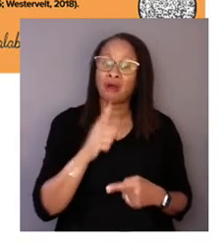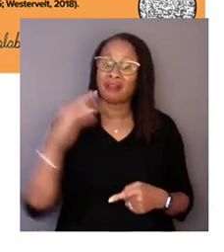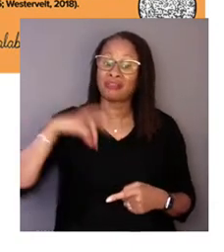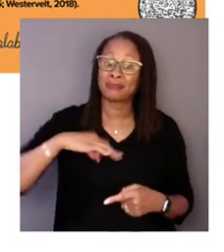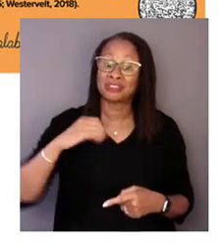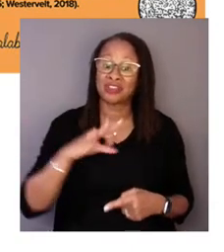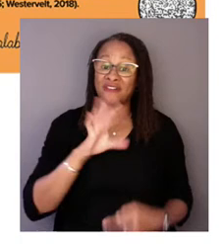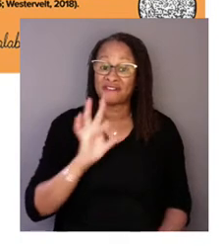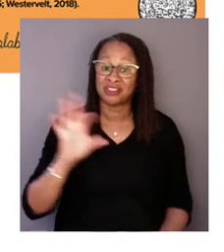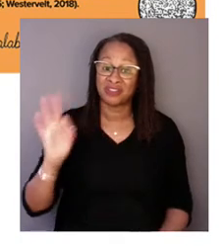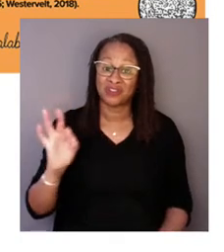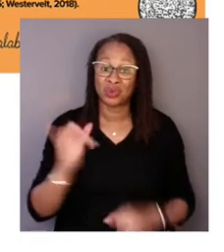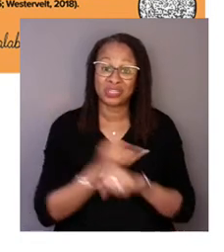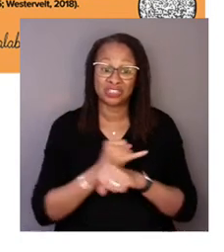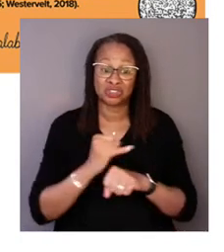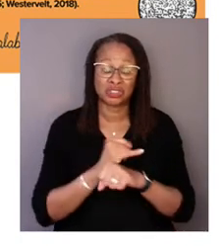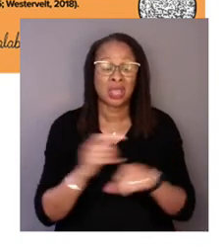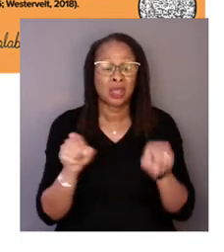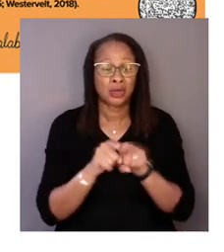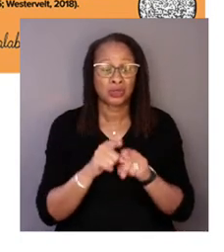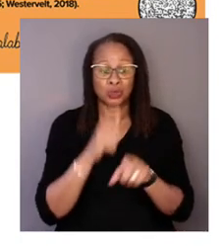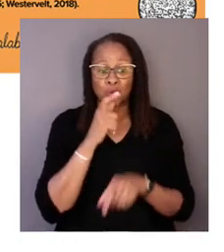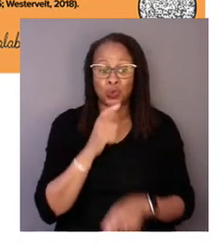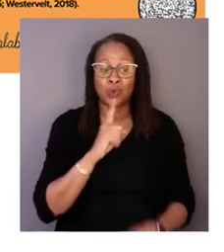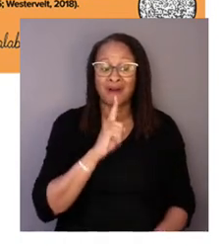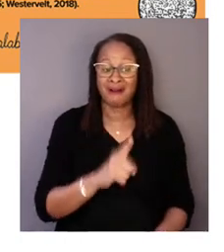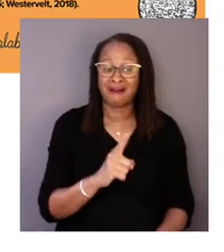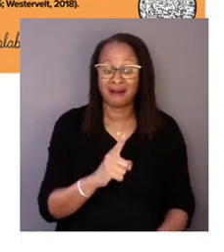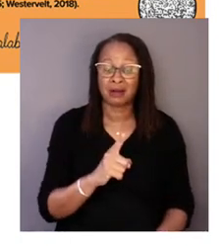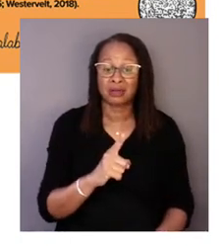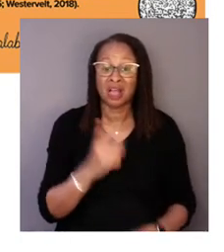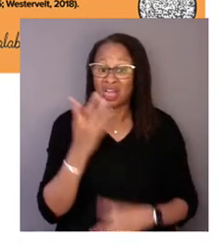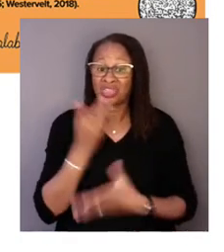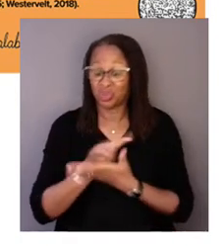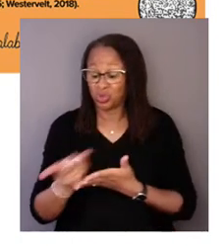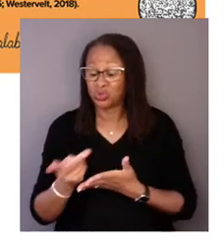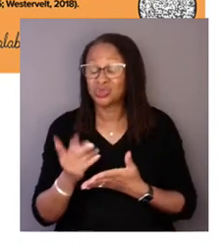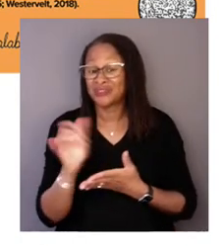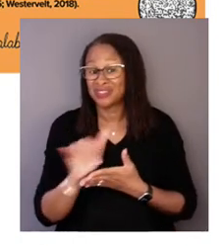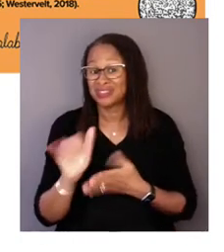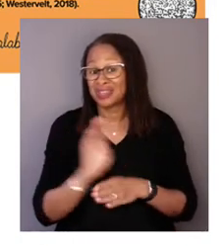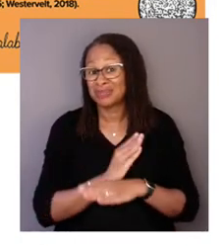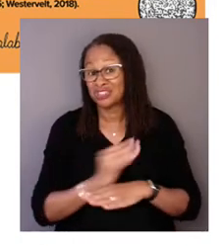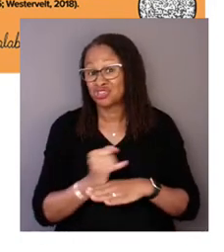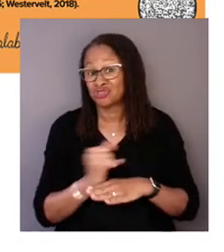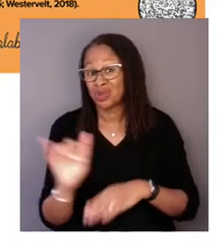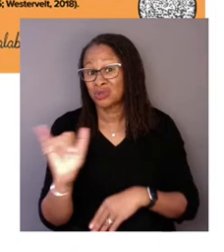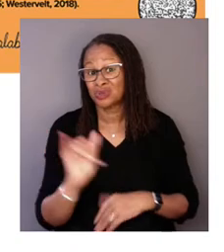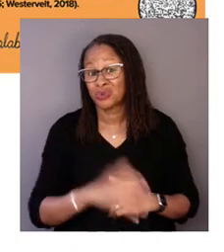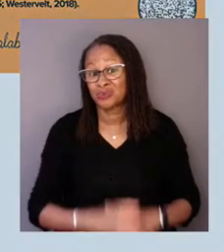fuel industry and also who are honestly the losers of that industry as well.